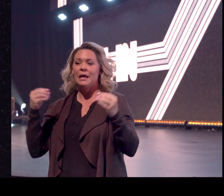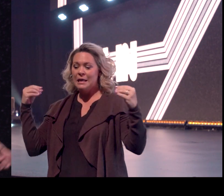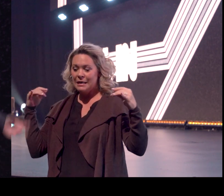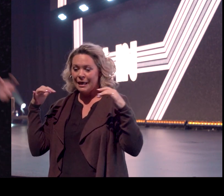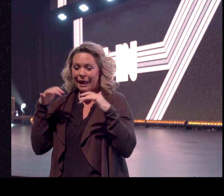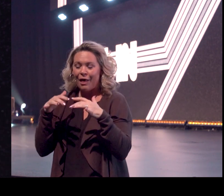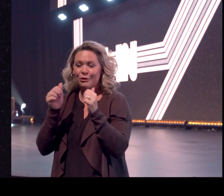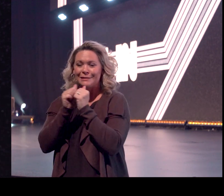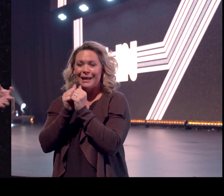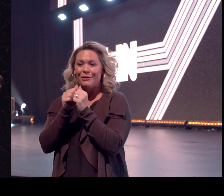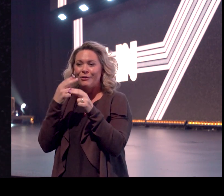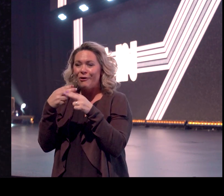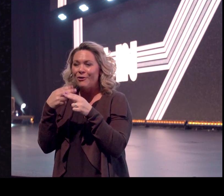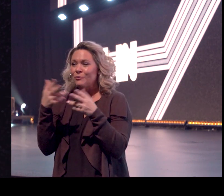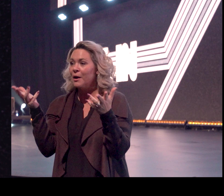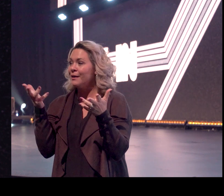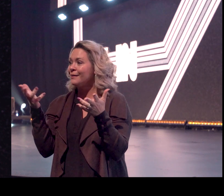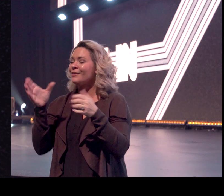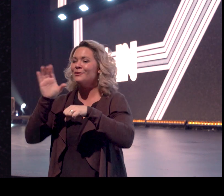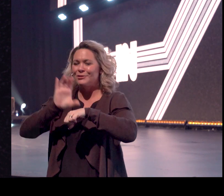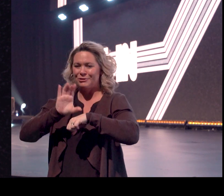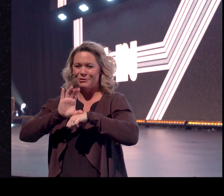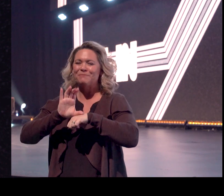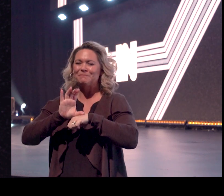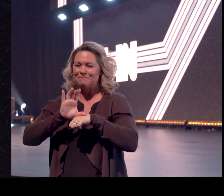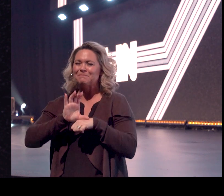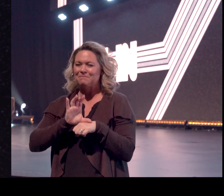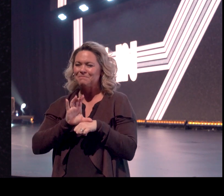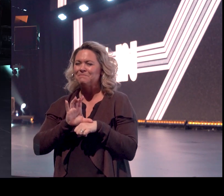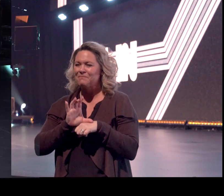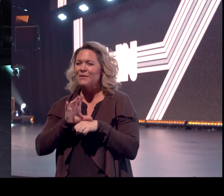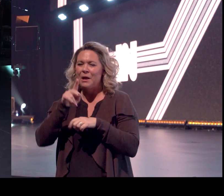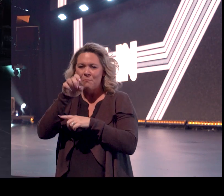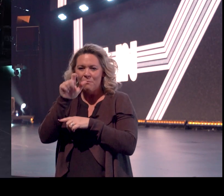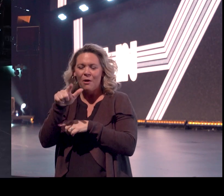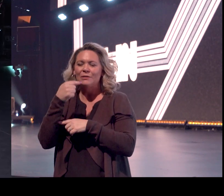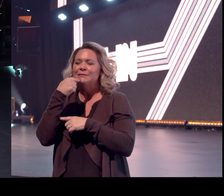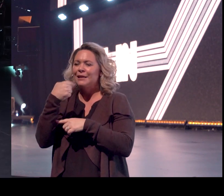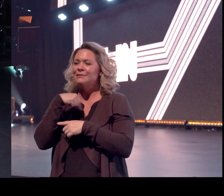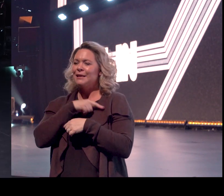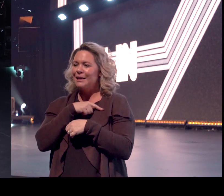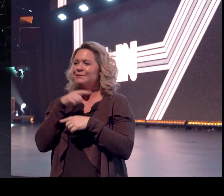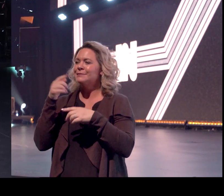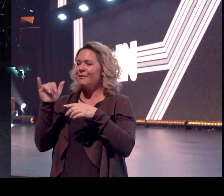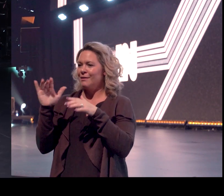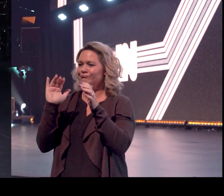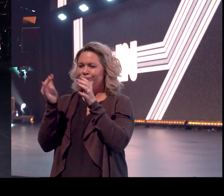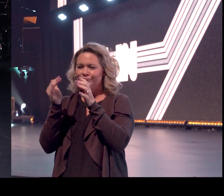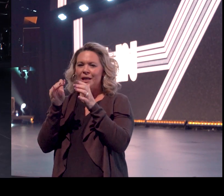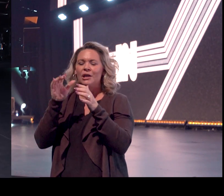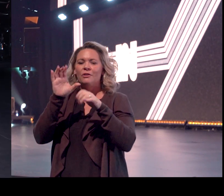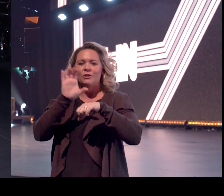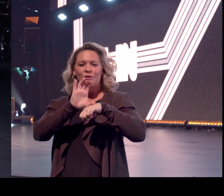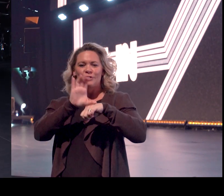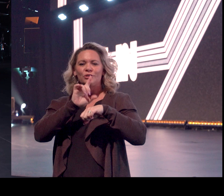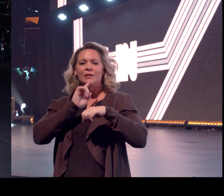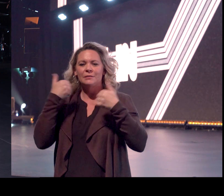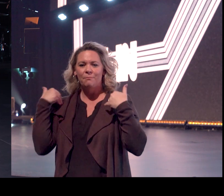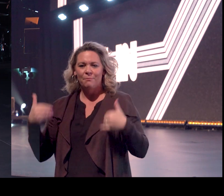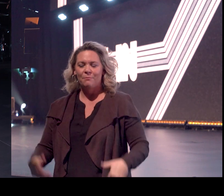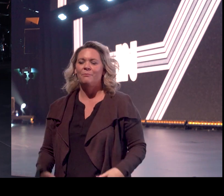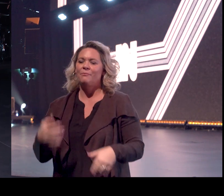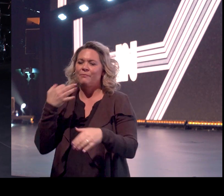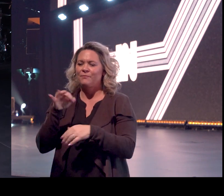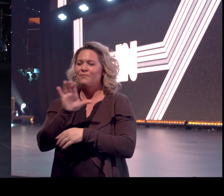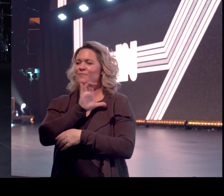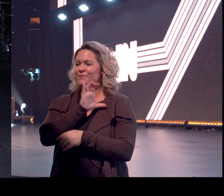Christians gathered together called? Or the church. And Paul tells us this analogy, the church